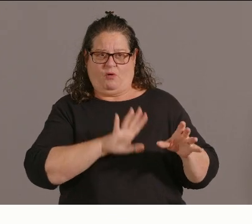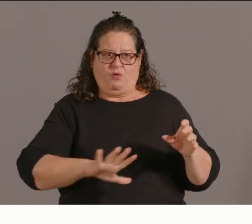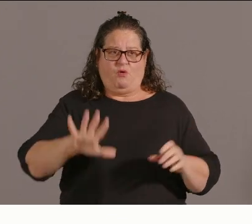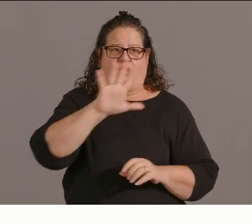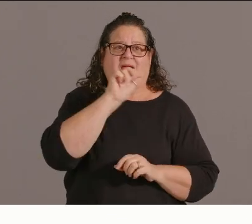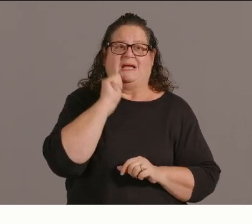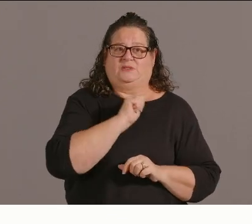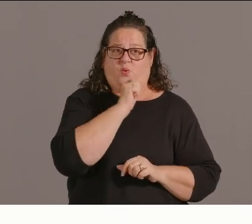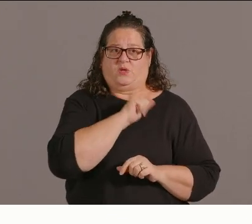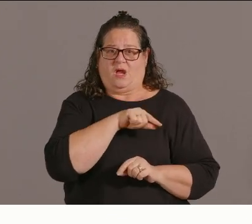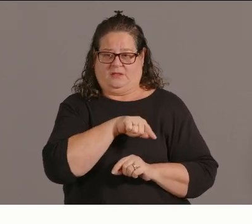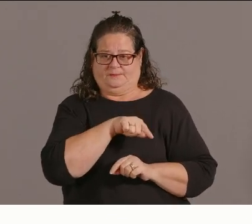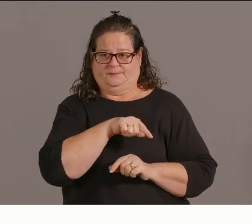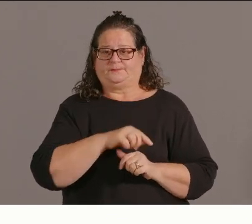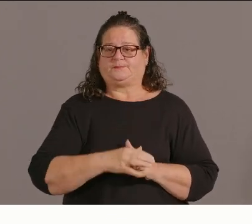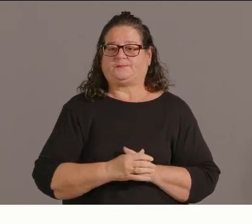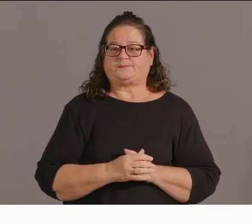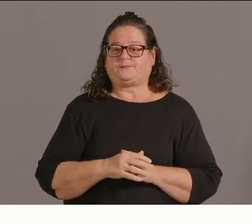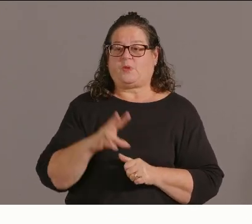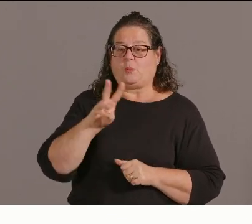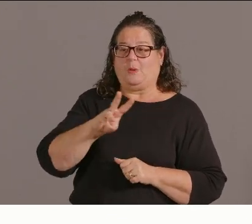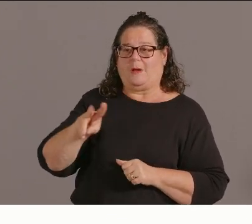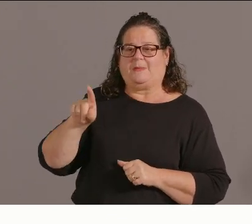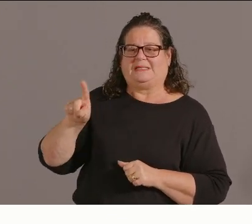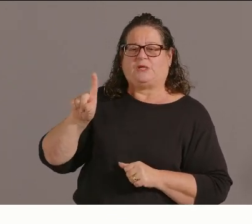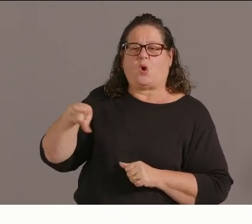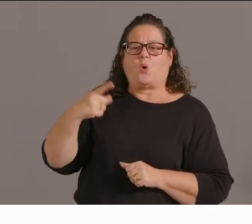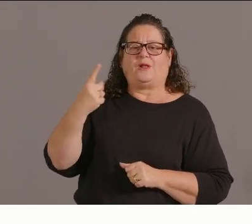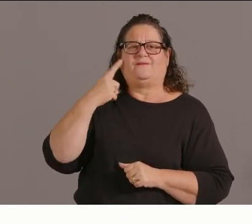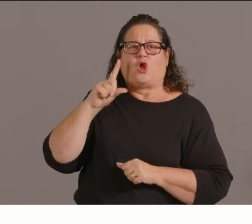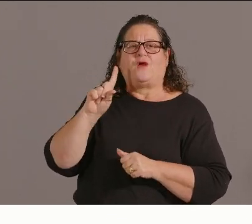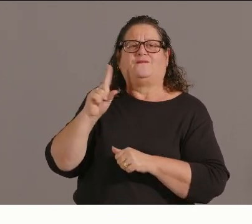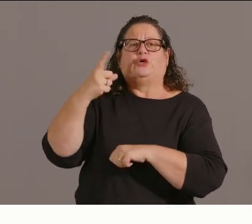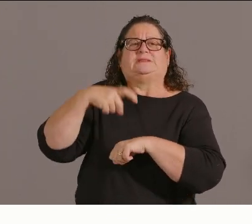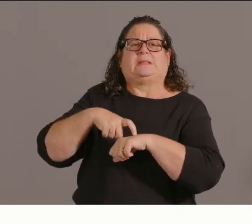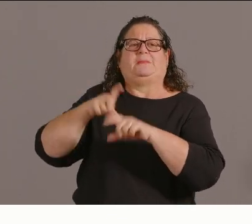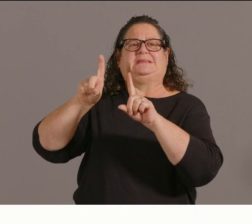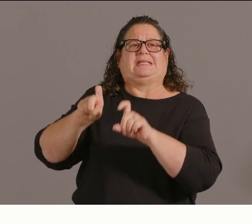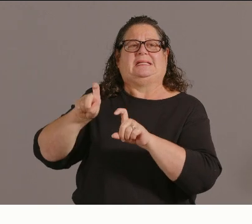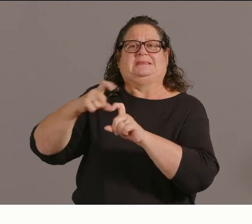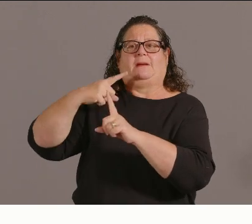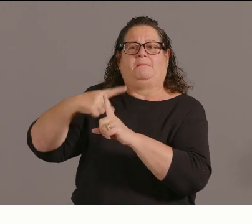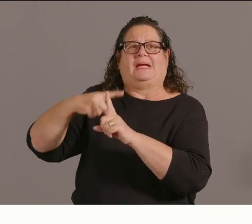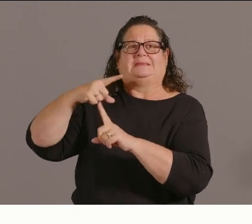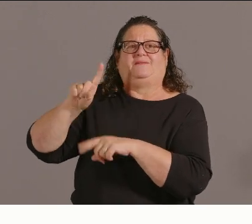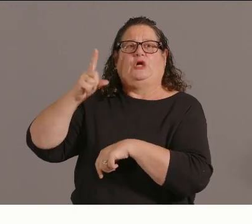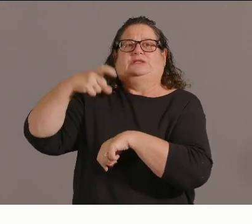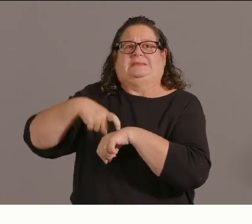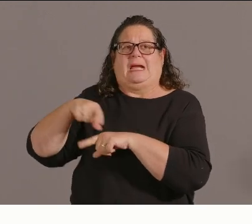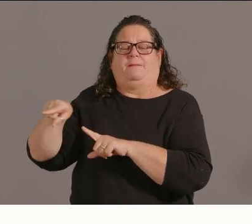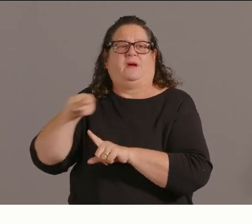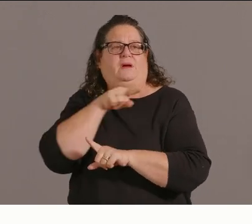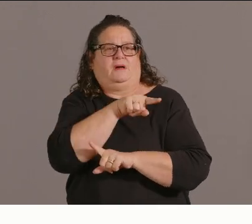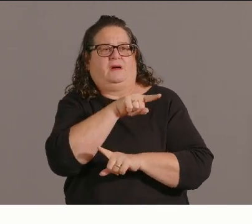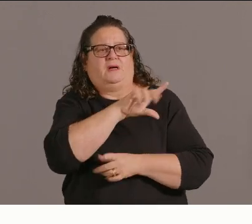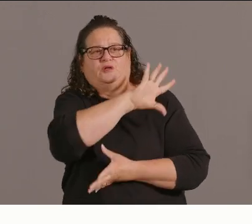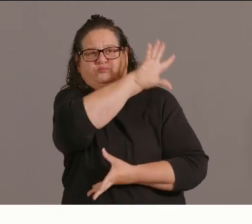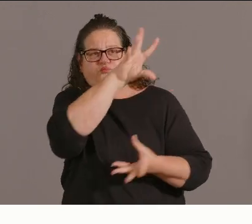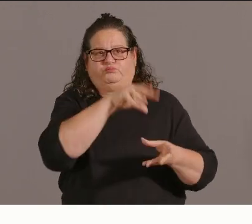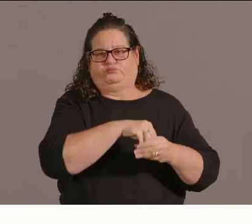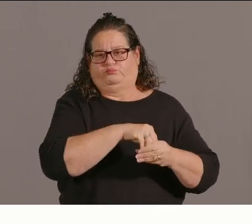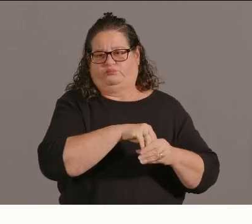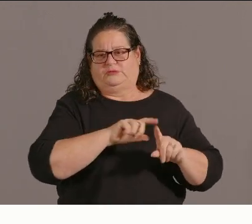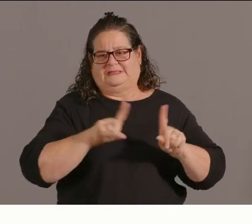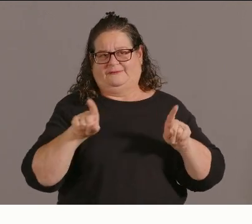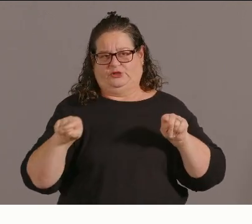We continue to see a downward decline in our percent positivity, which is an indicator of our community